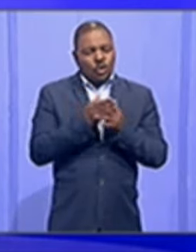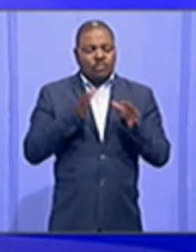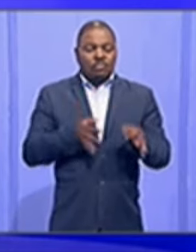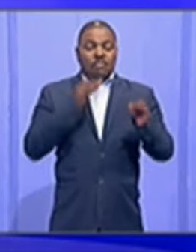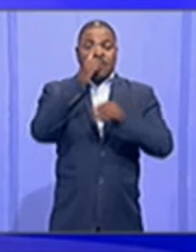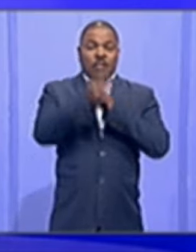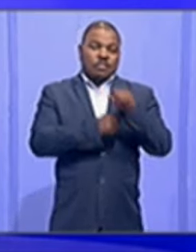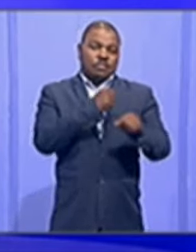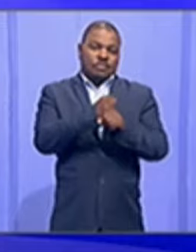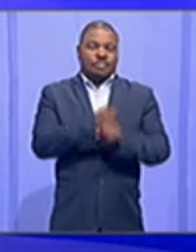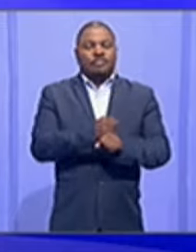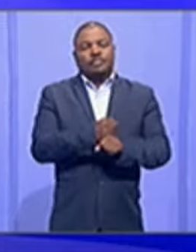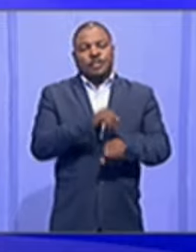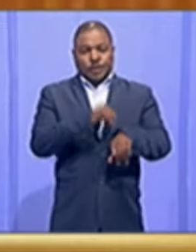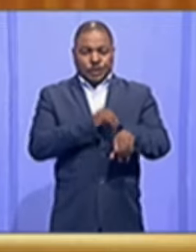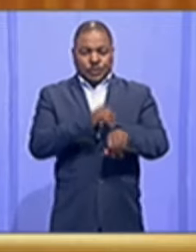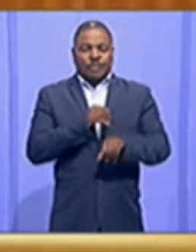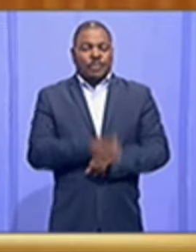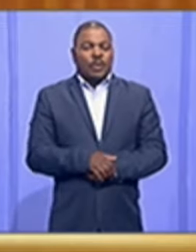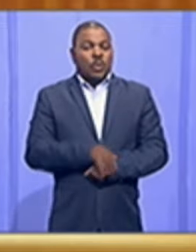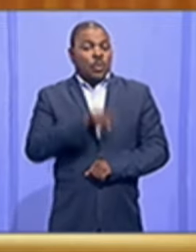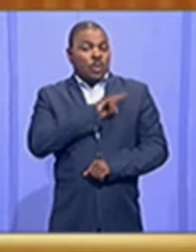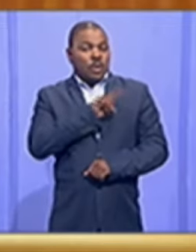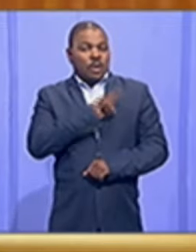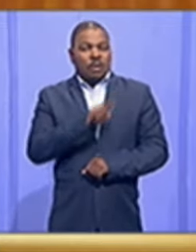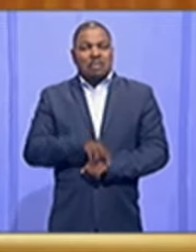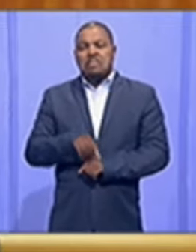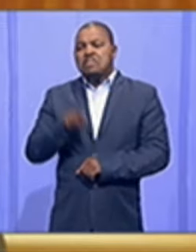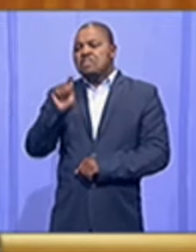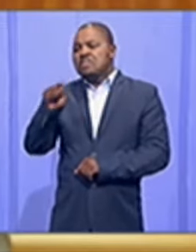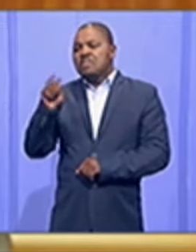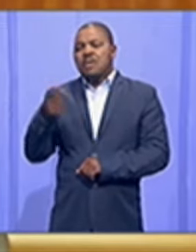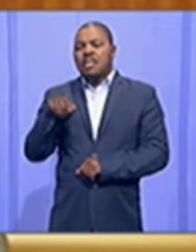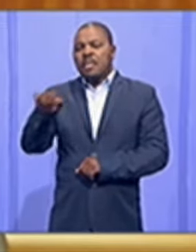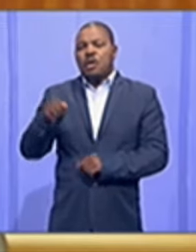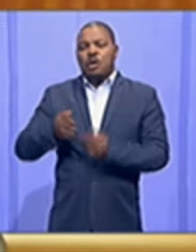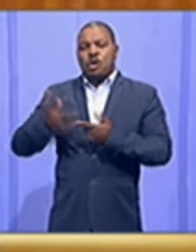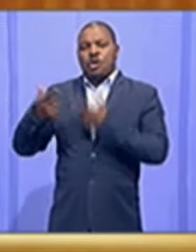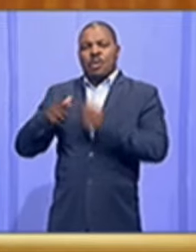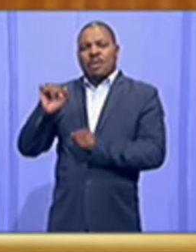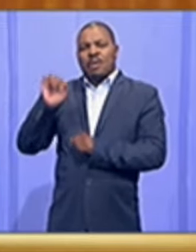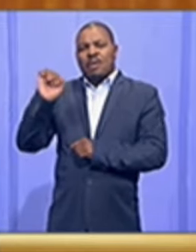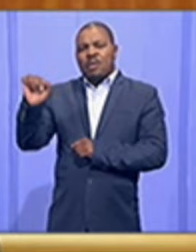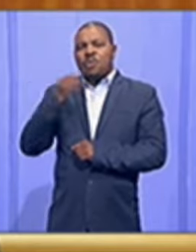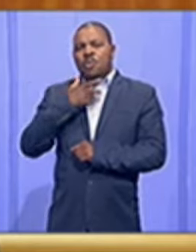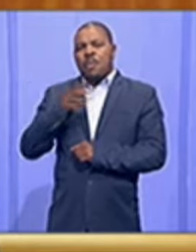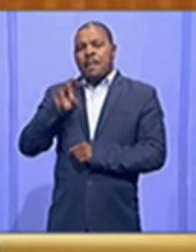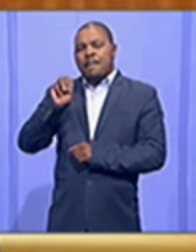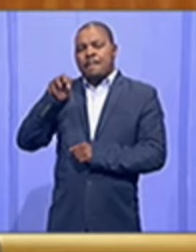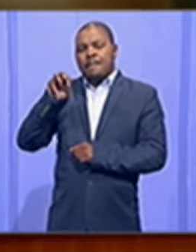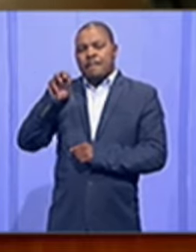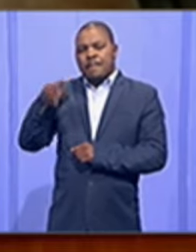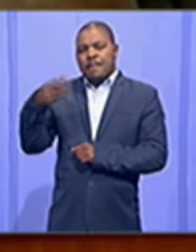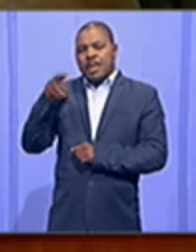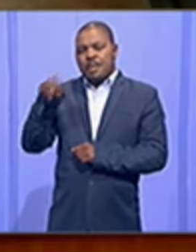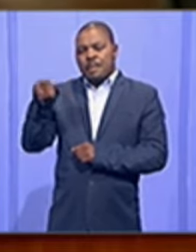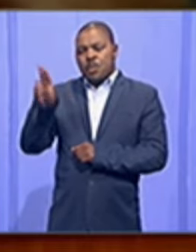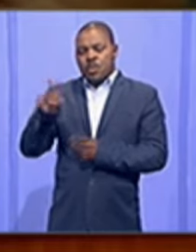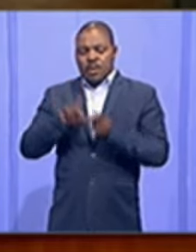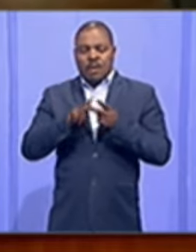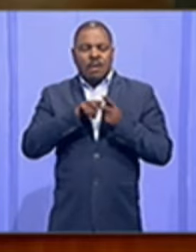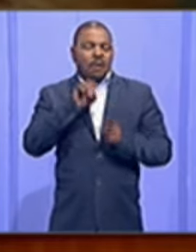Pherekgong. Se ke go dumelela dikemedi tša semolao tša kgošigatšana Masindi Mphephu le tša rangwane ya ge